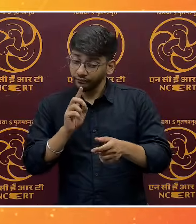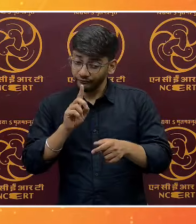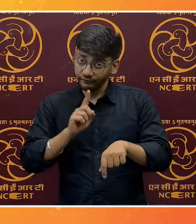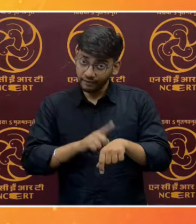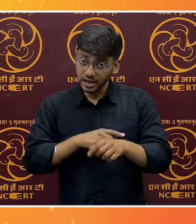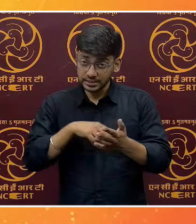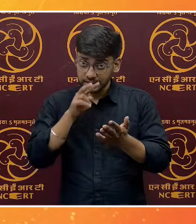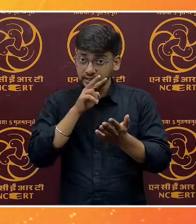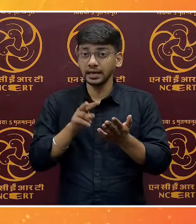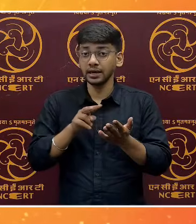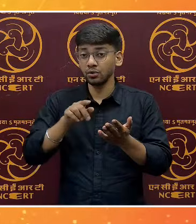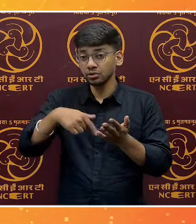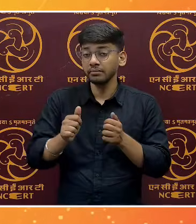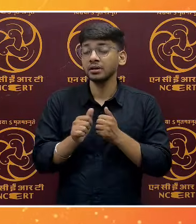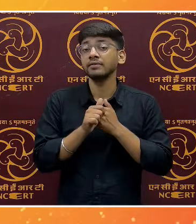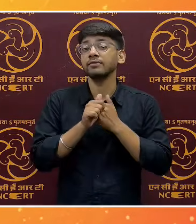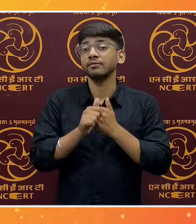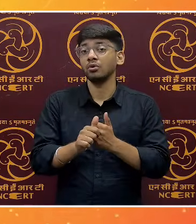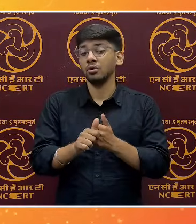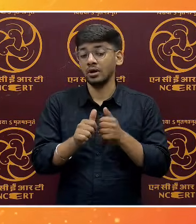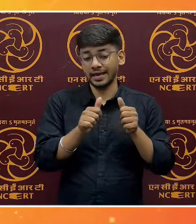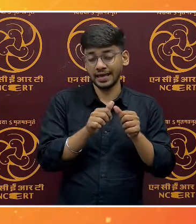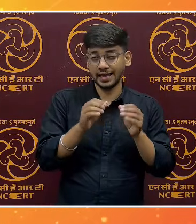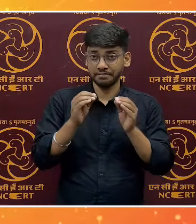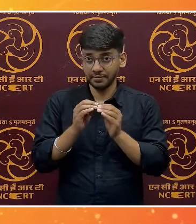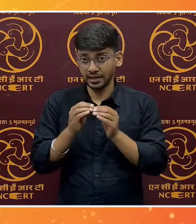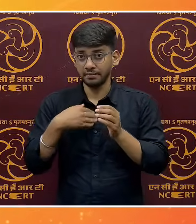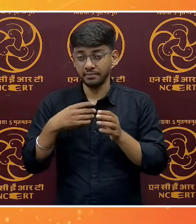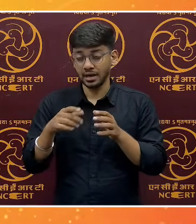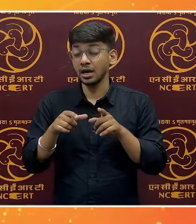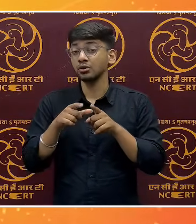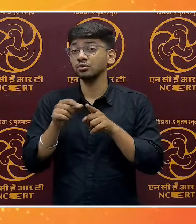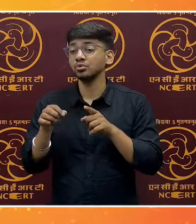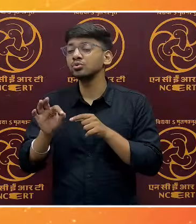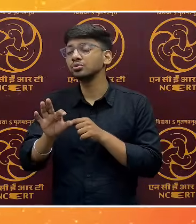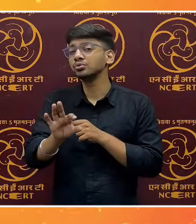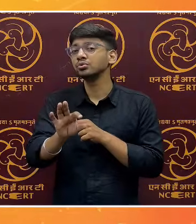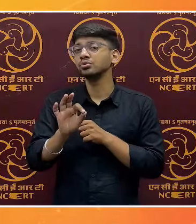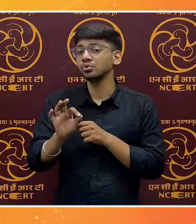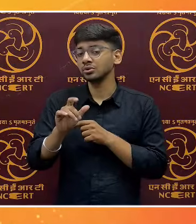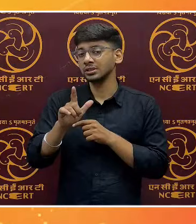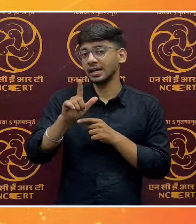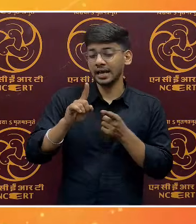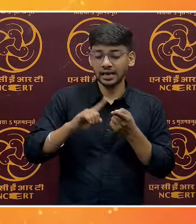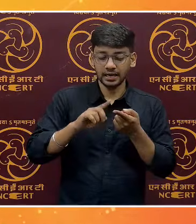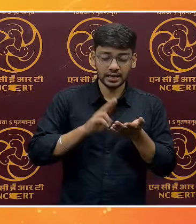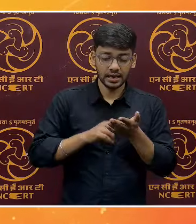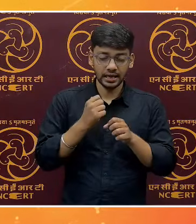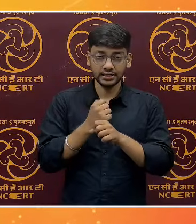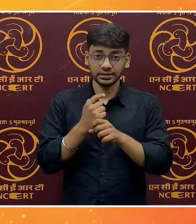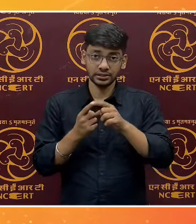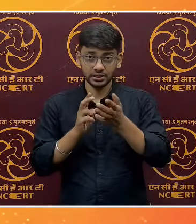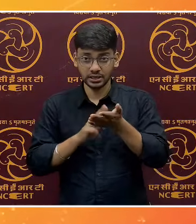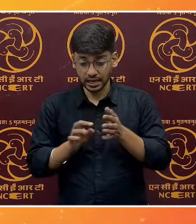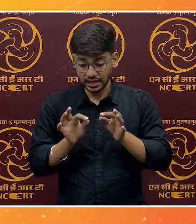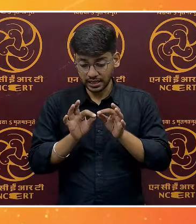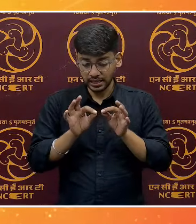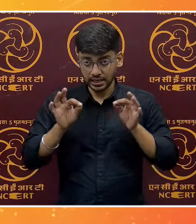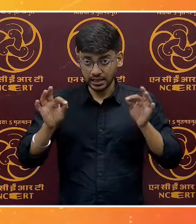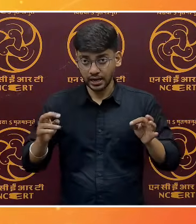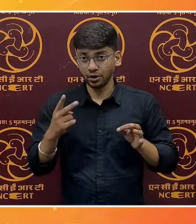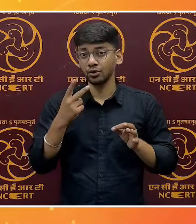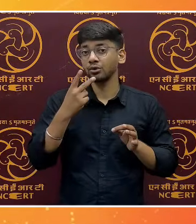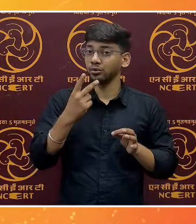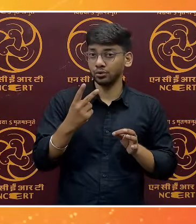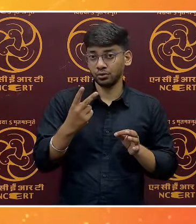in between 1 to 14. So let's suppose we are choosing the length 2. This way we can see the number